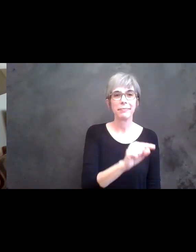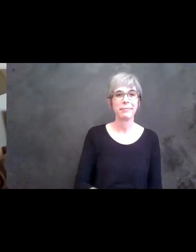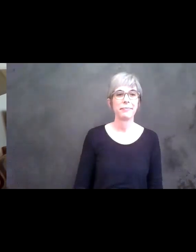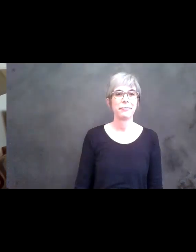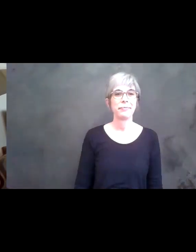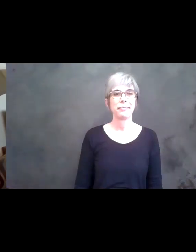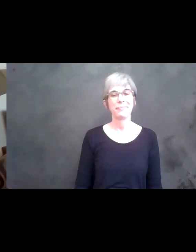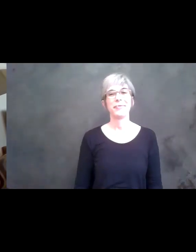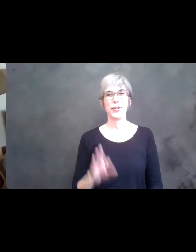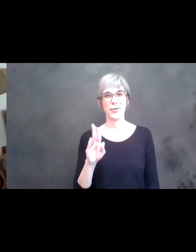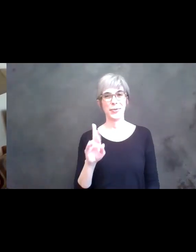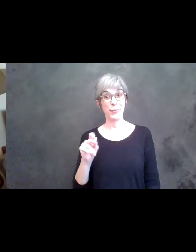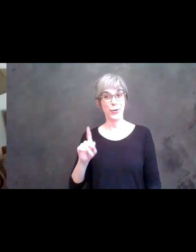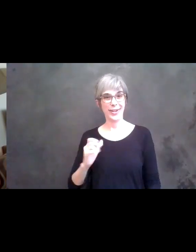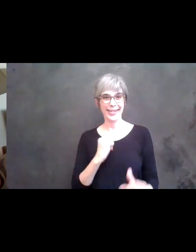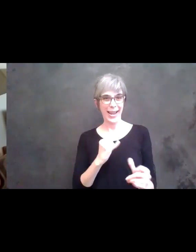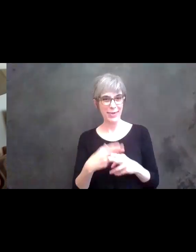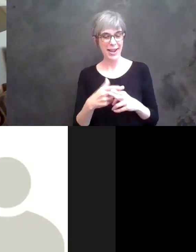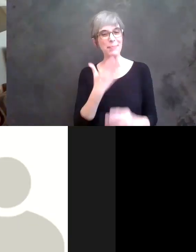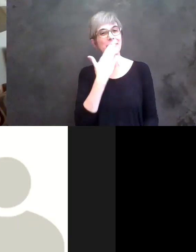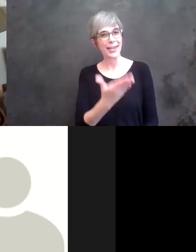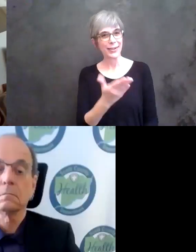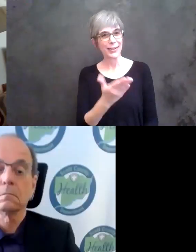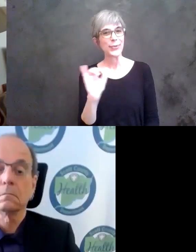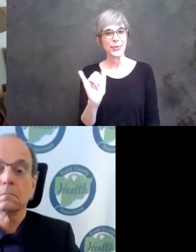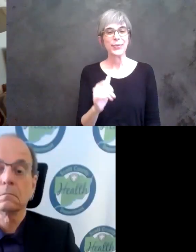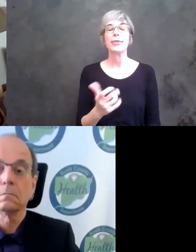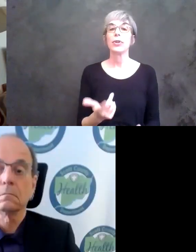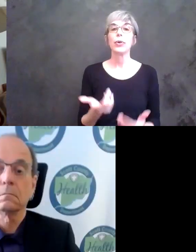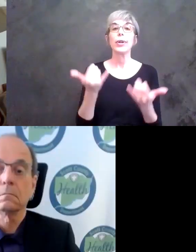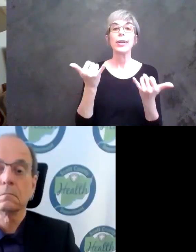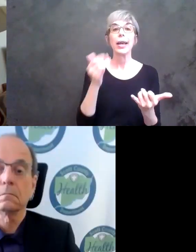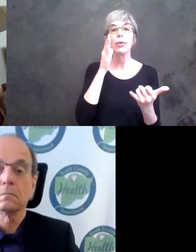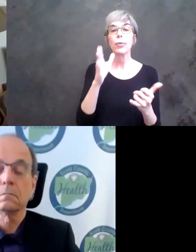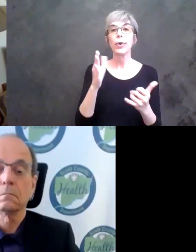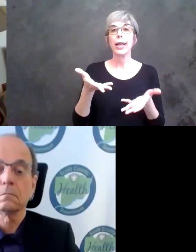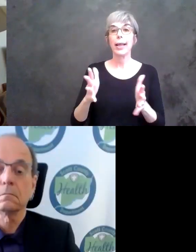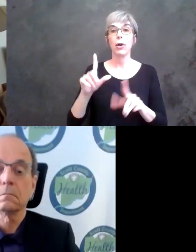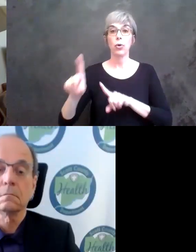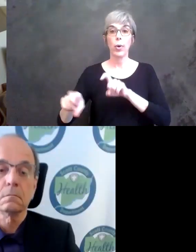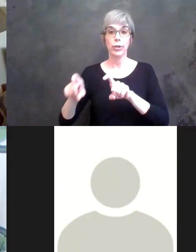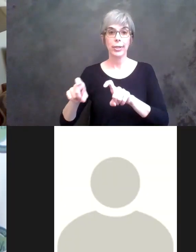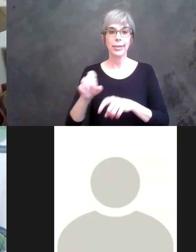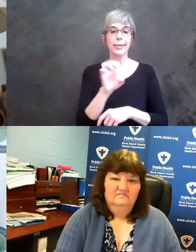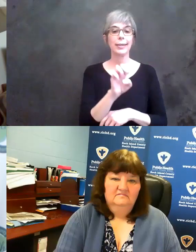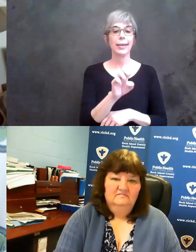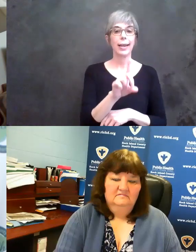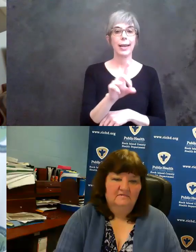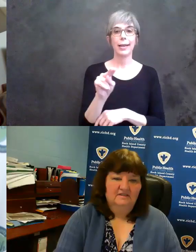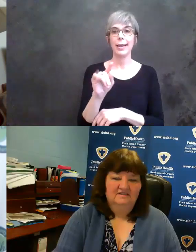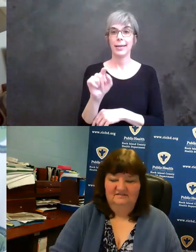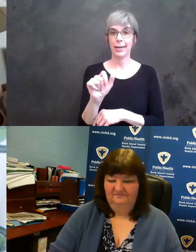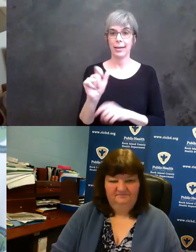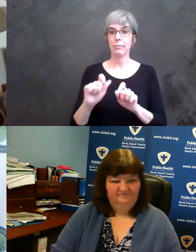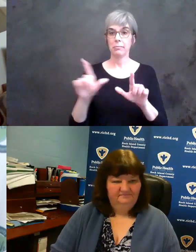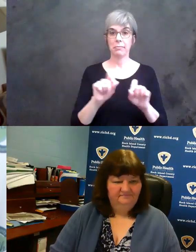Thank you, Brooke from Brooke. Okay, we're gonna go next to the questions. So we'll invite Ed and Nita to join us again. Our first question